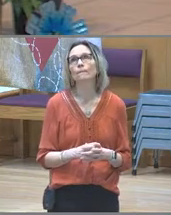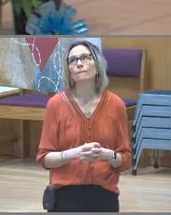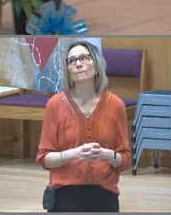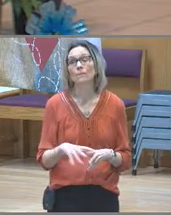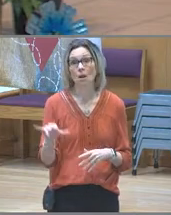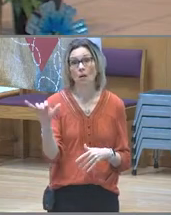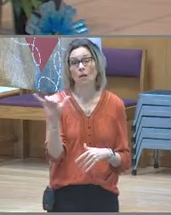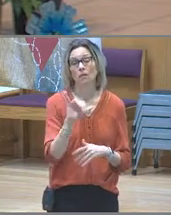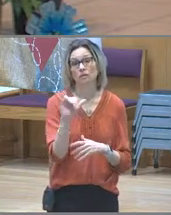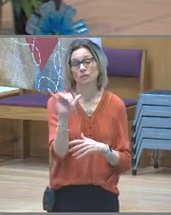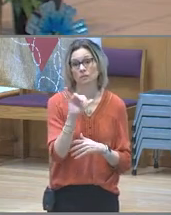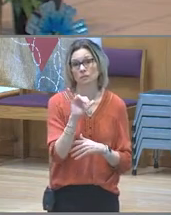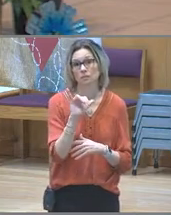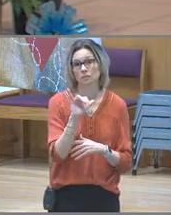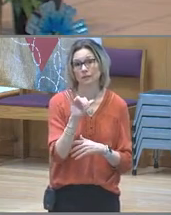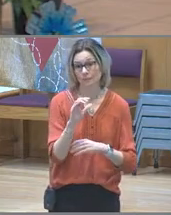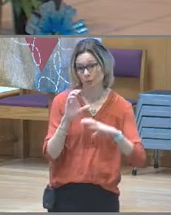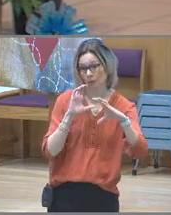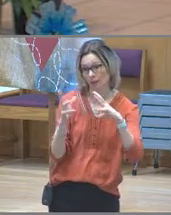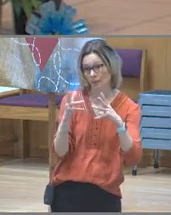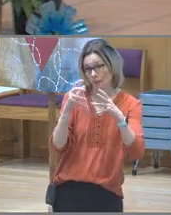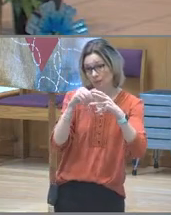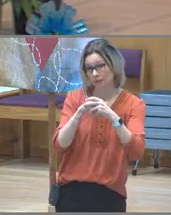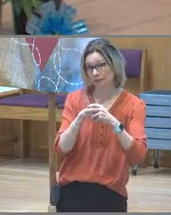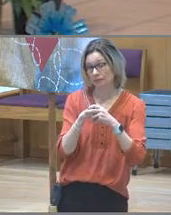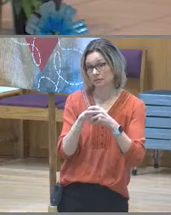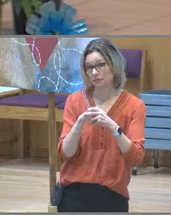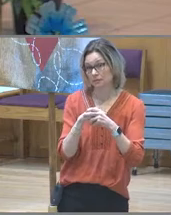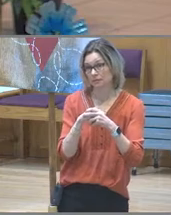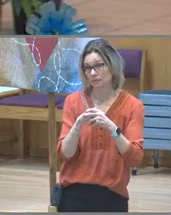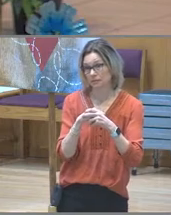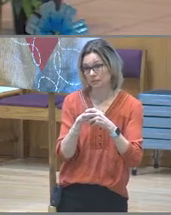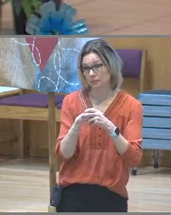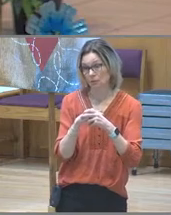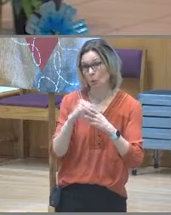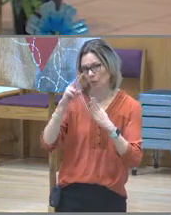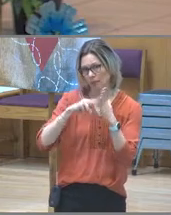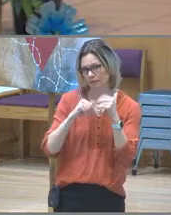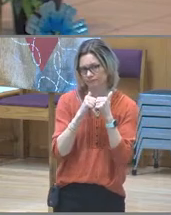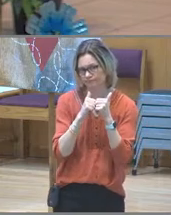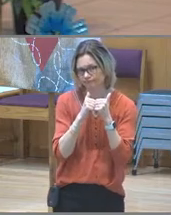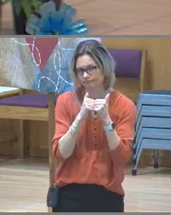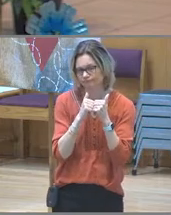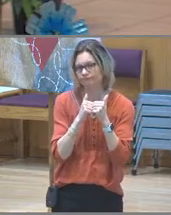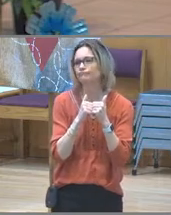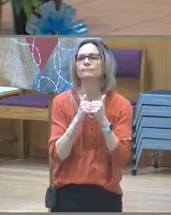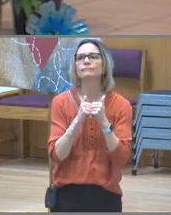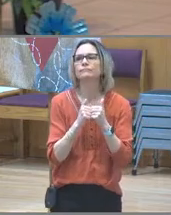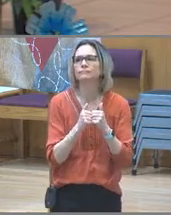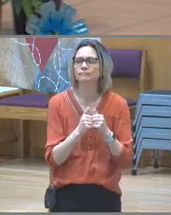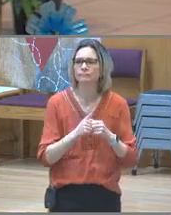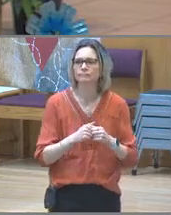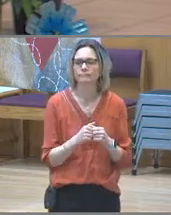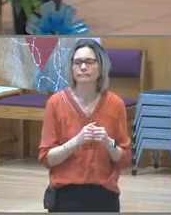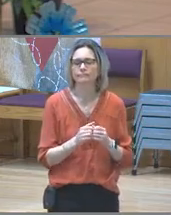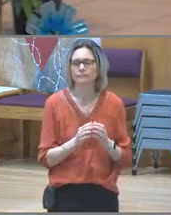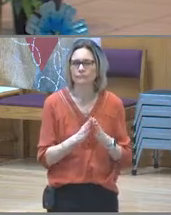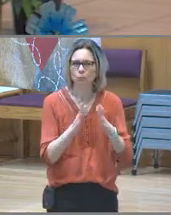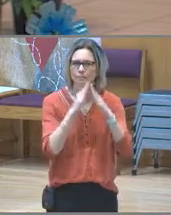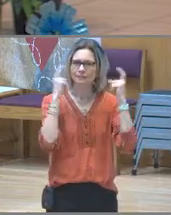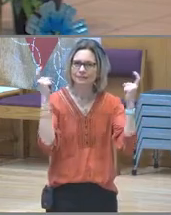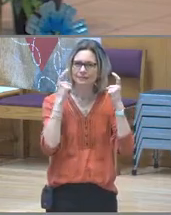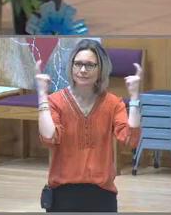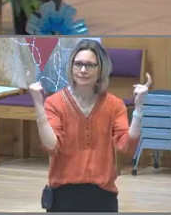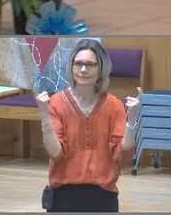to participate in your bulletins. There are parts that we will be reading together to lift up our voices and celebrate that the Lord